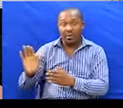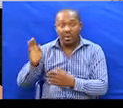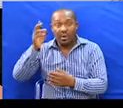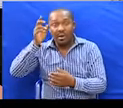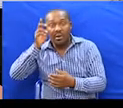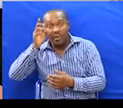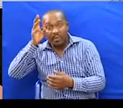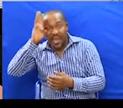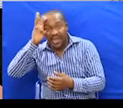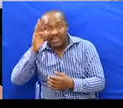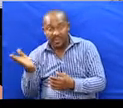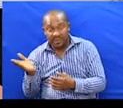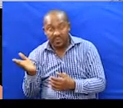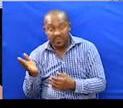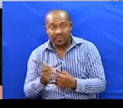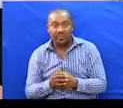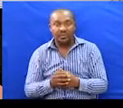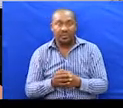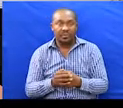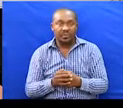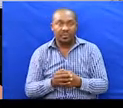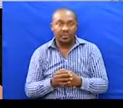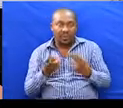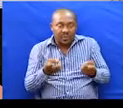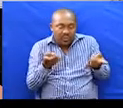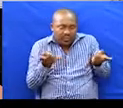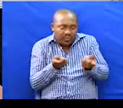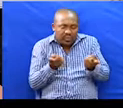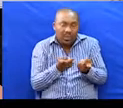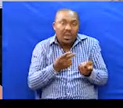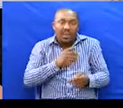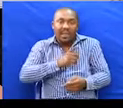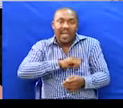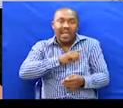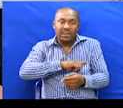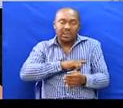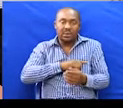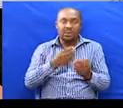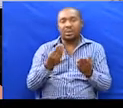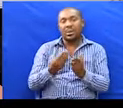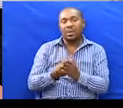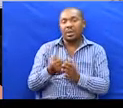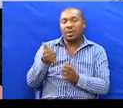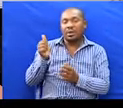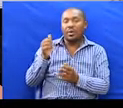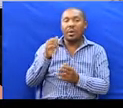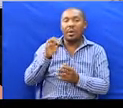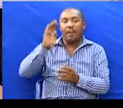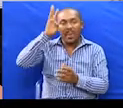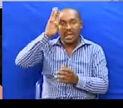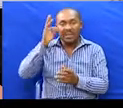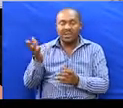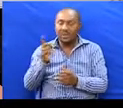father, then it will give you your character to resemble, or if you don't inherit, it will give